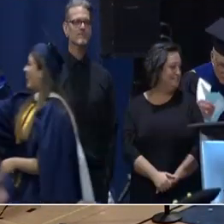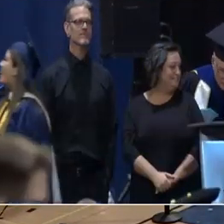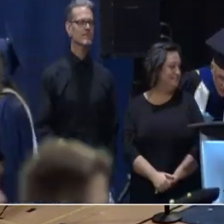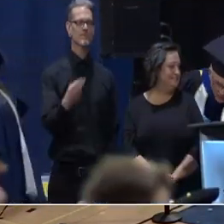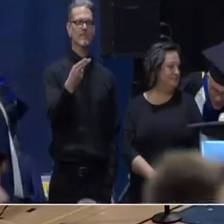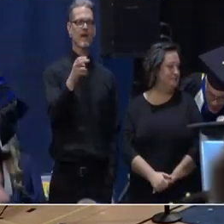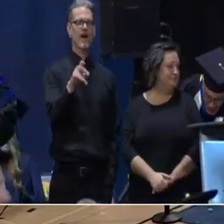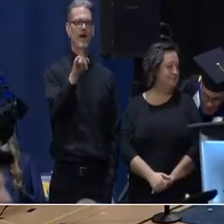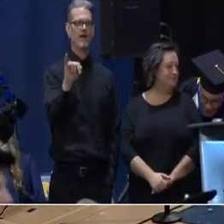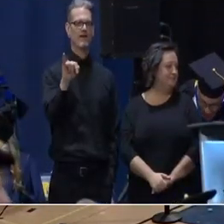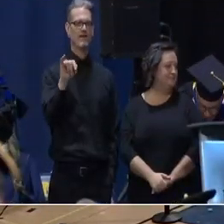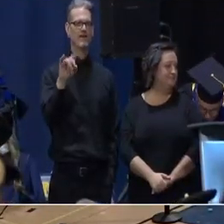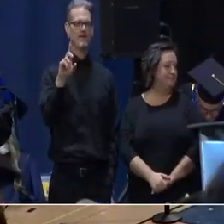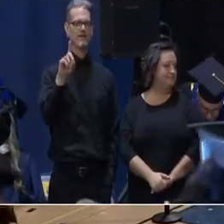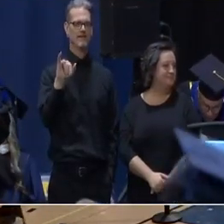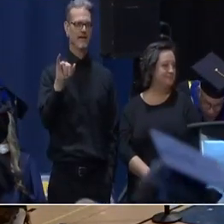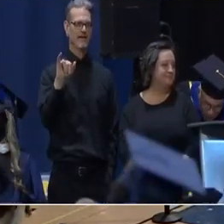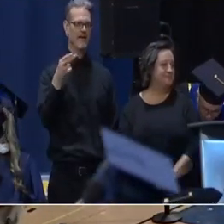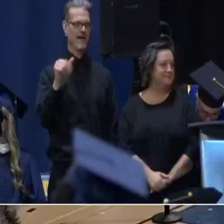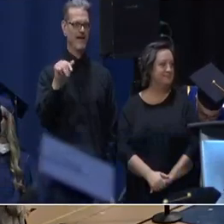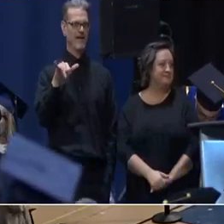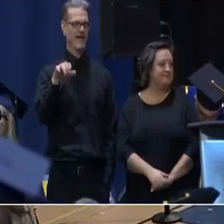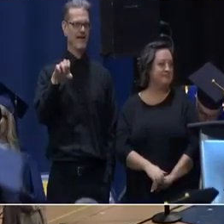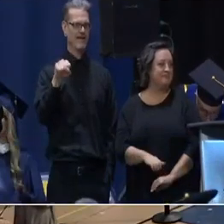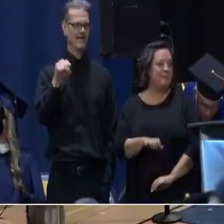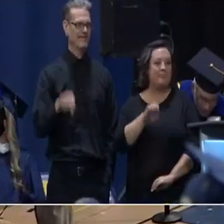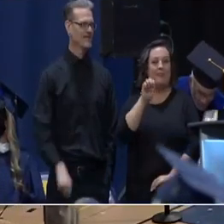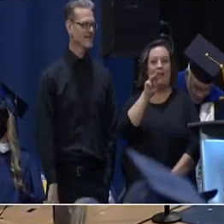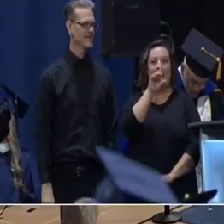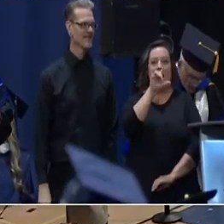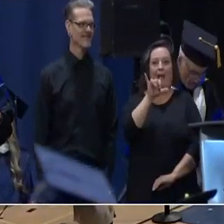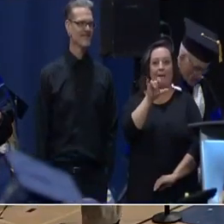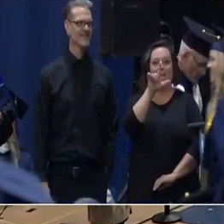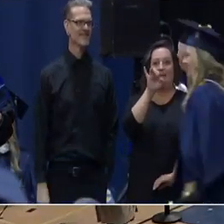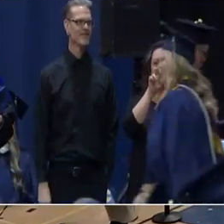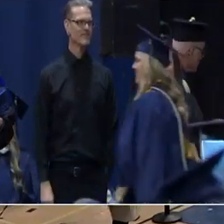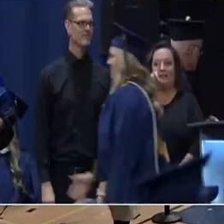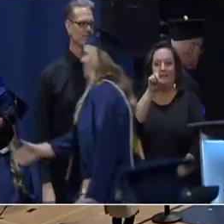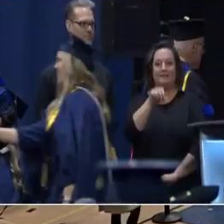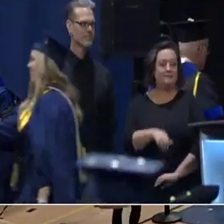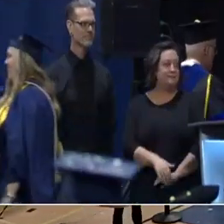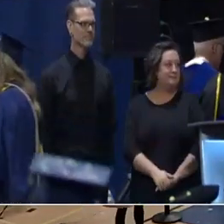Heidi Guy Hayes. Emily Lind.